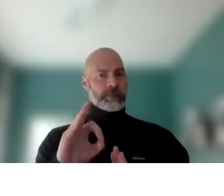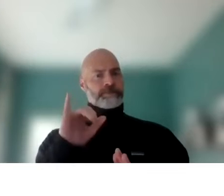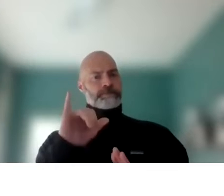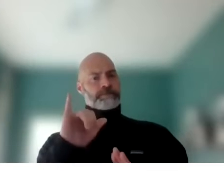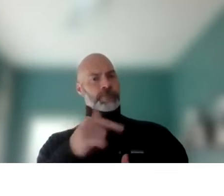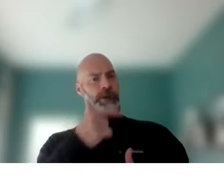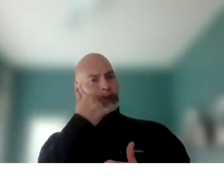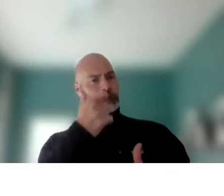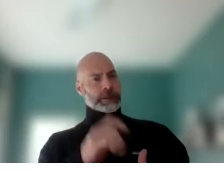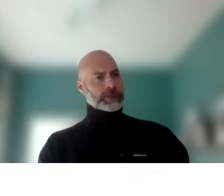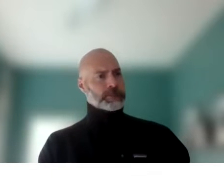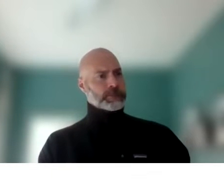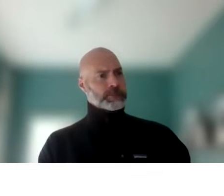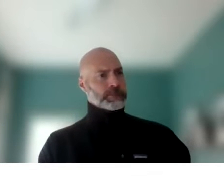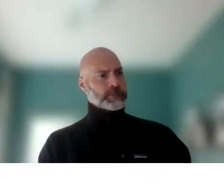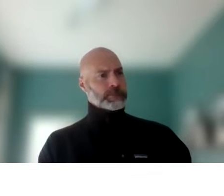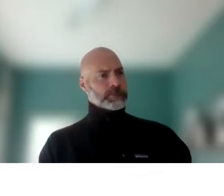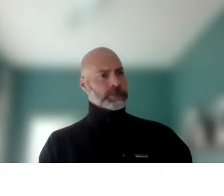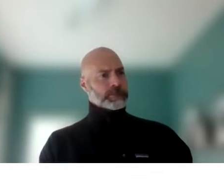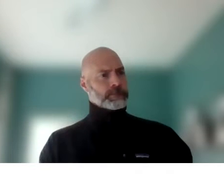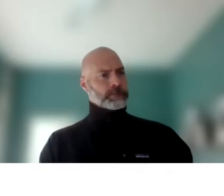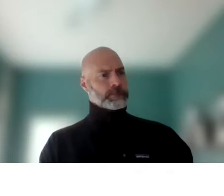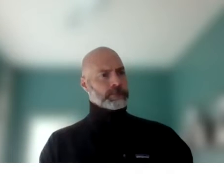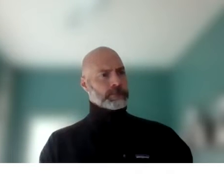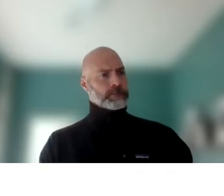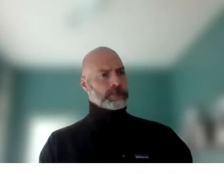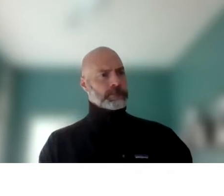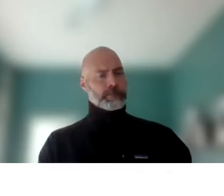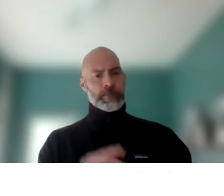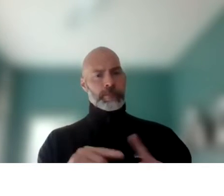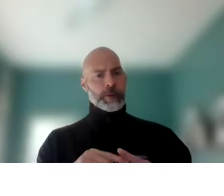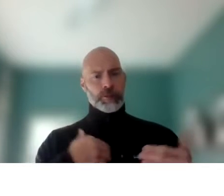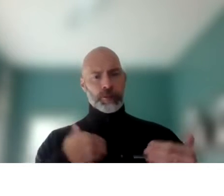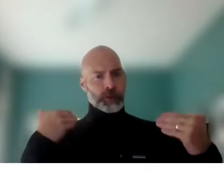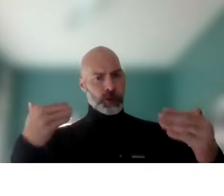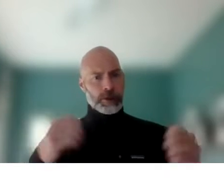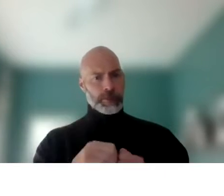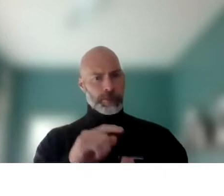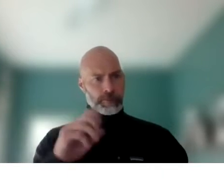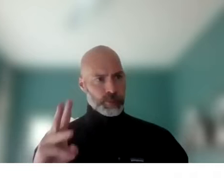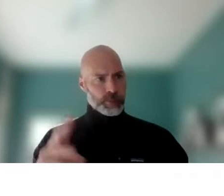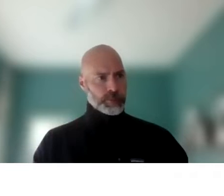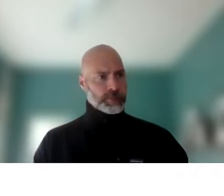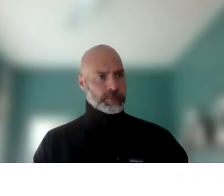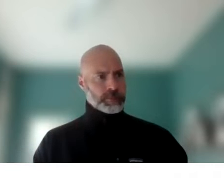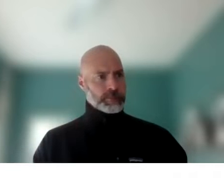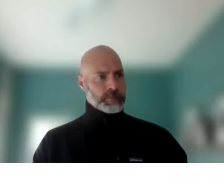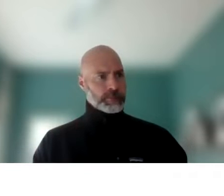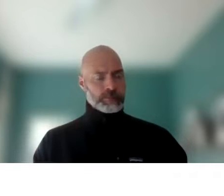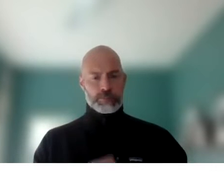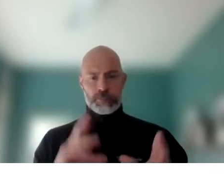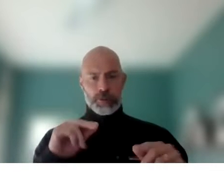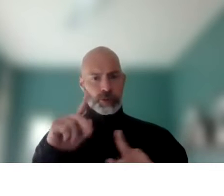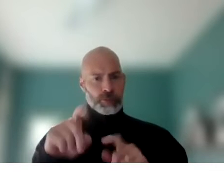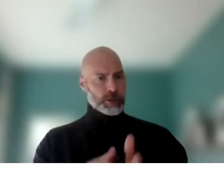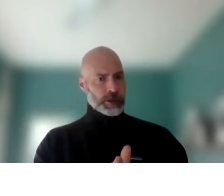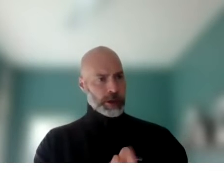flow. There were a couple seconds of, interesting, what do we do, right? But after that, they went right with the